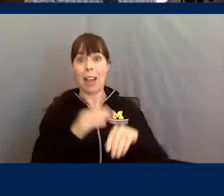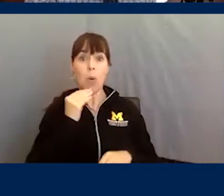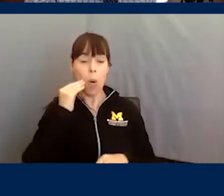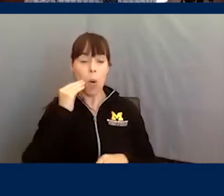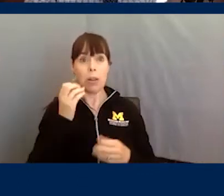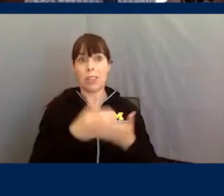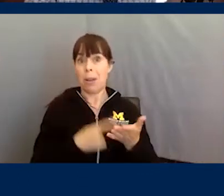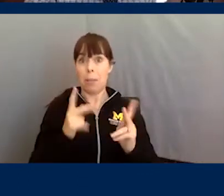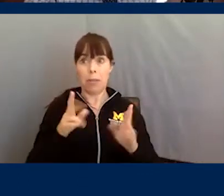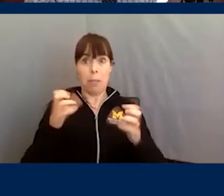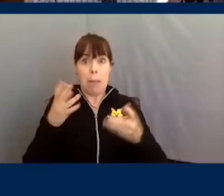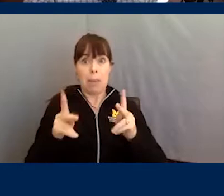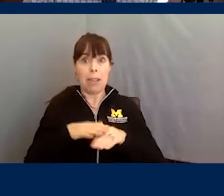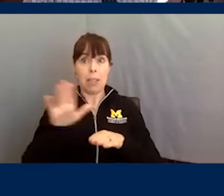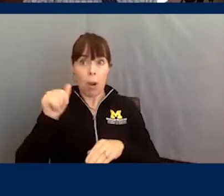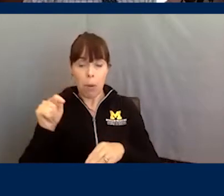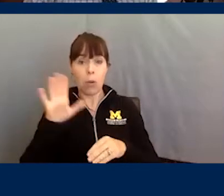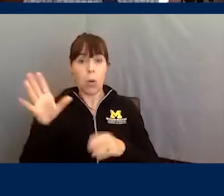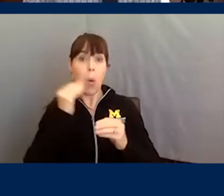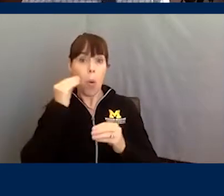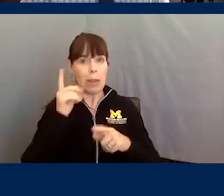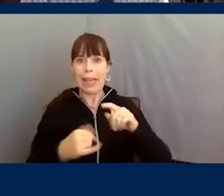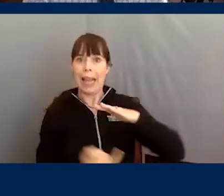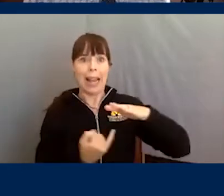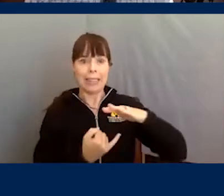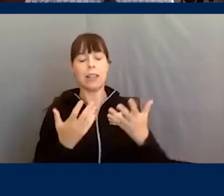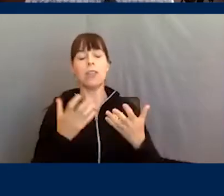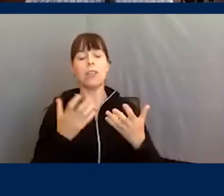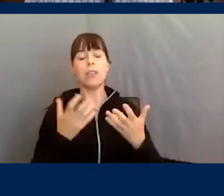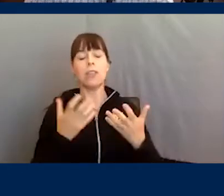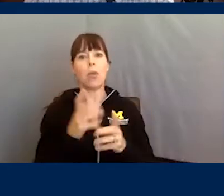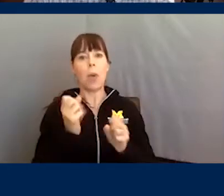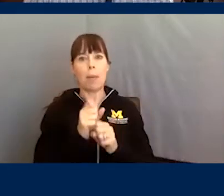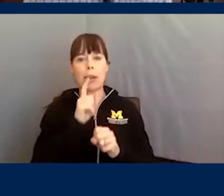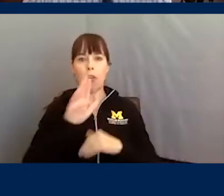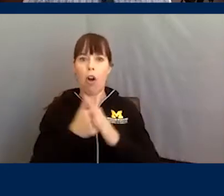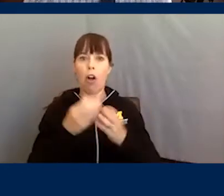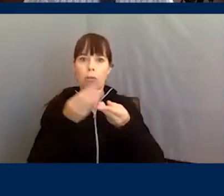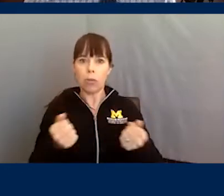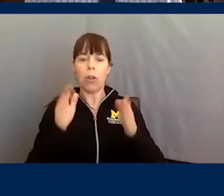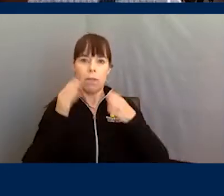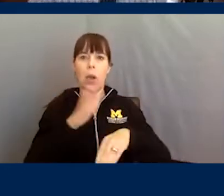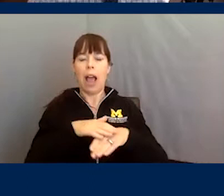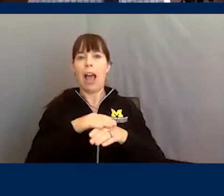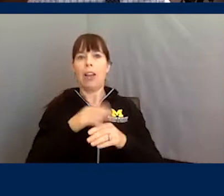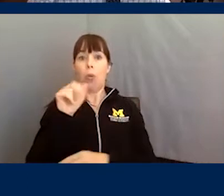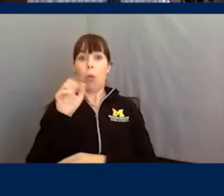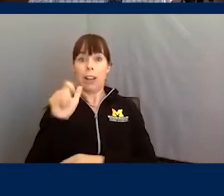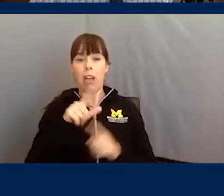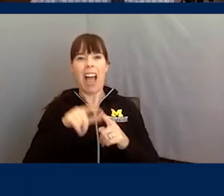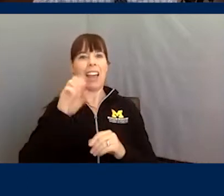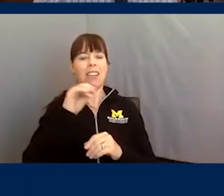people, to one house or apartment. And we wanted to ensure that all solutions are attentive to racial and socioeconomic disparities across